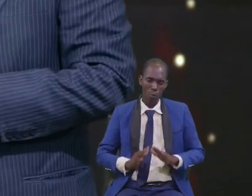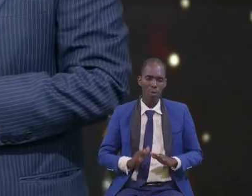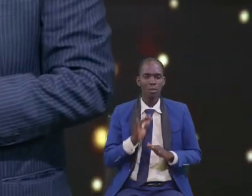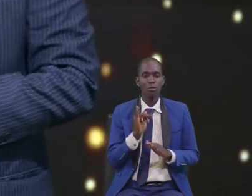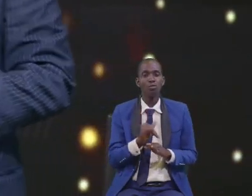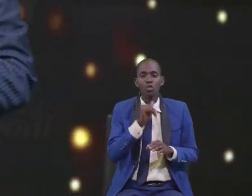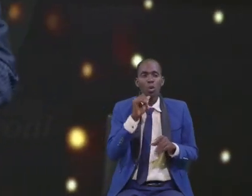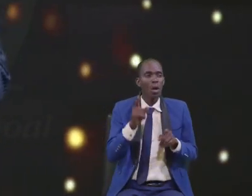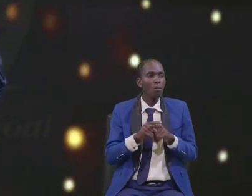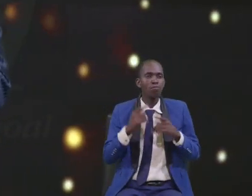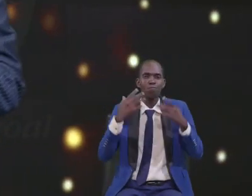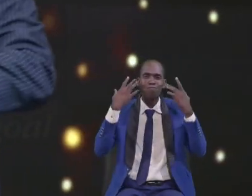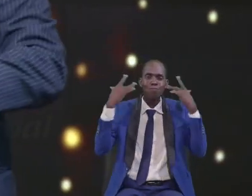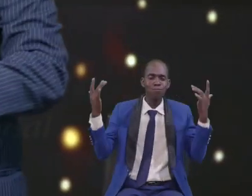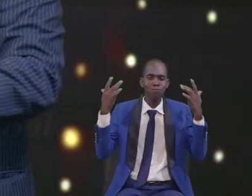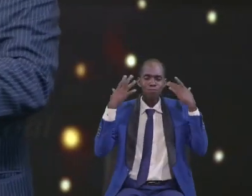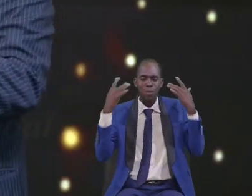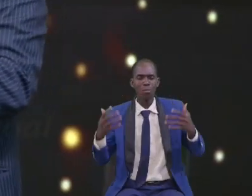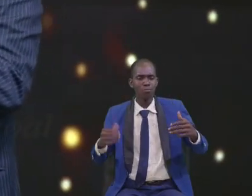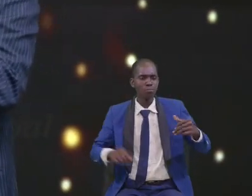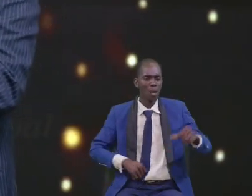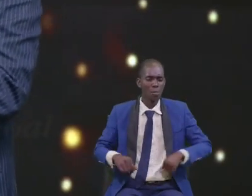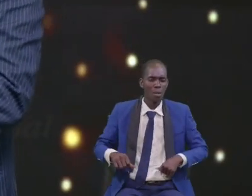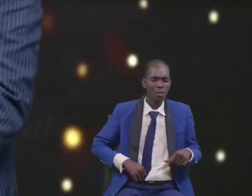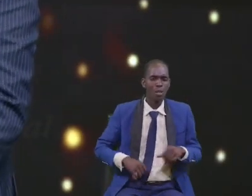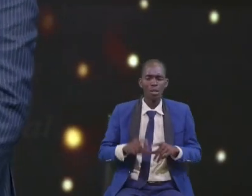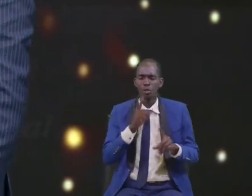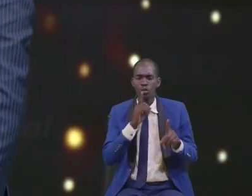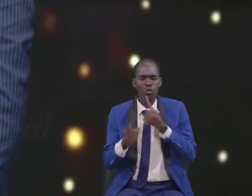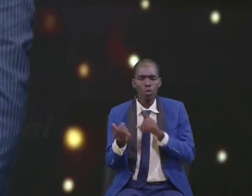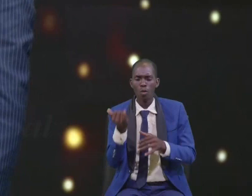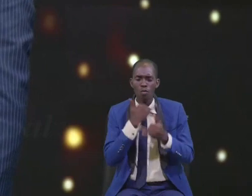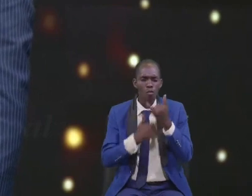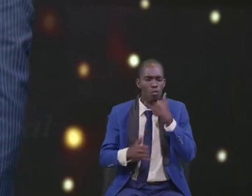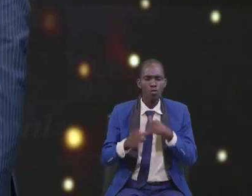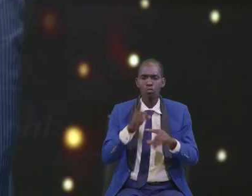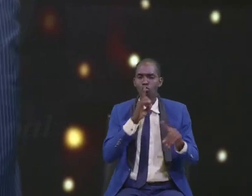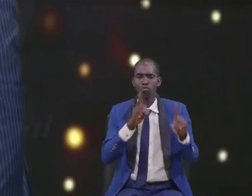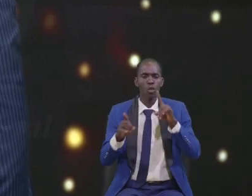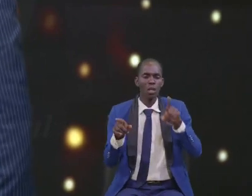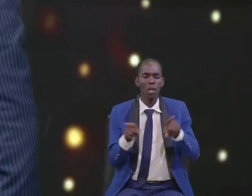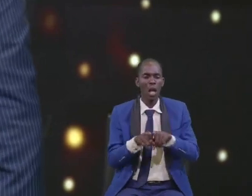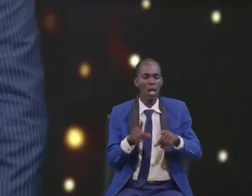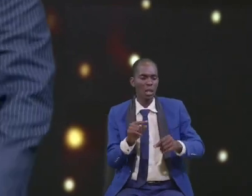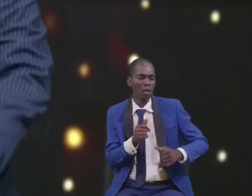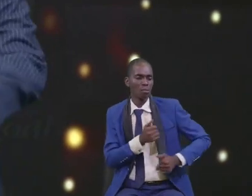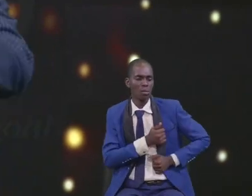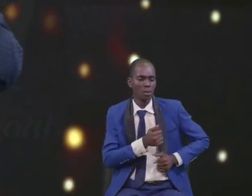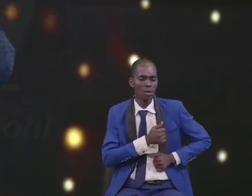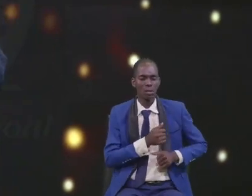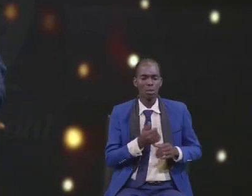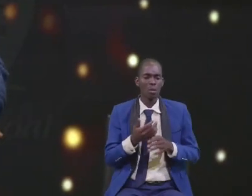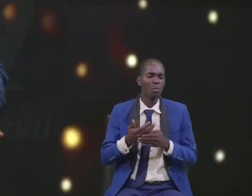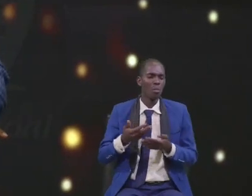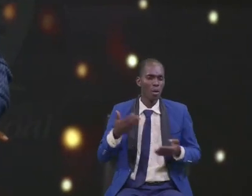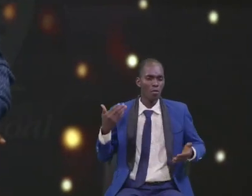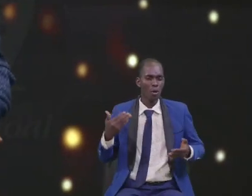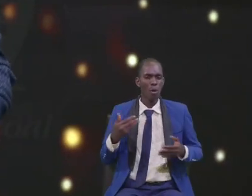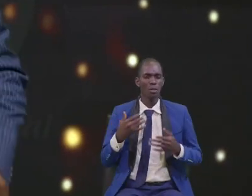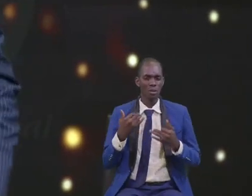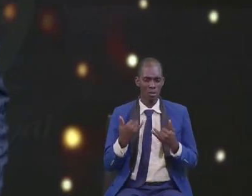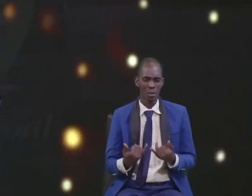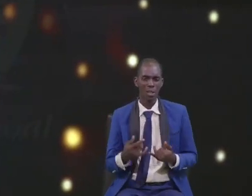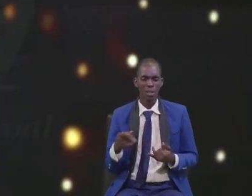boisterous as she used to be, acting like a militant man as she used to be. She's